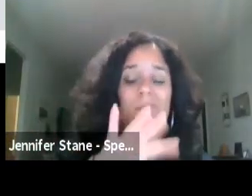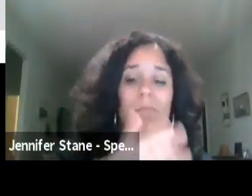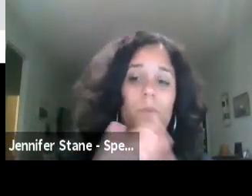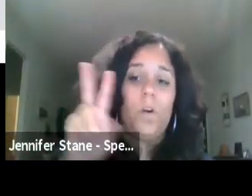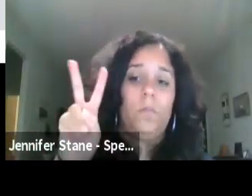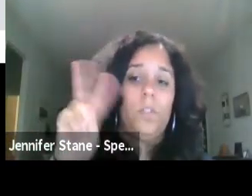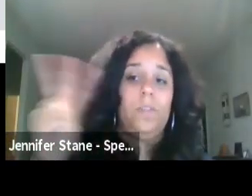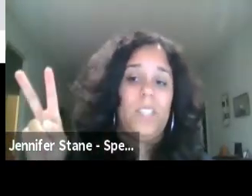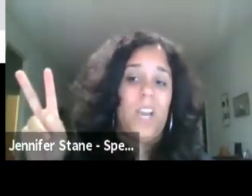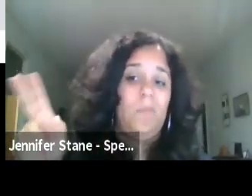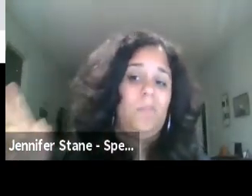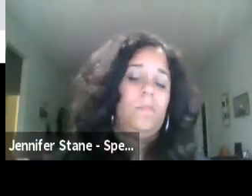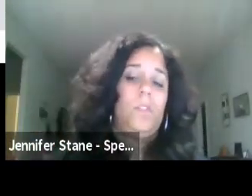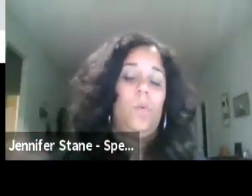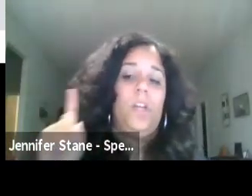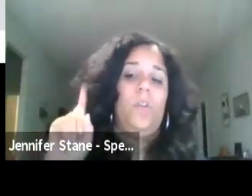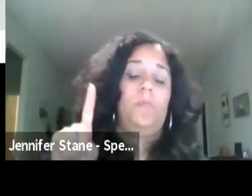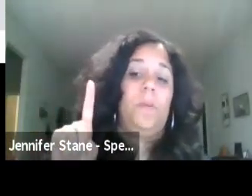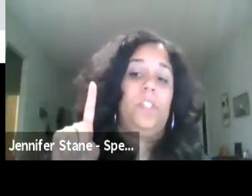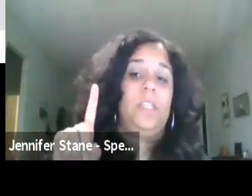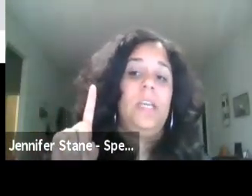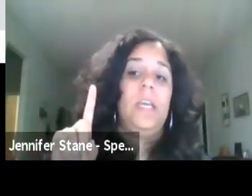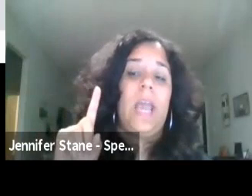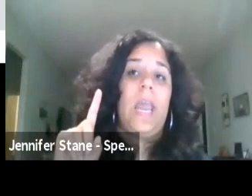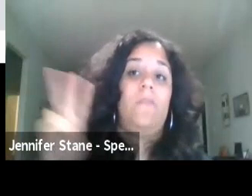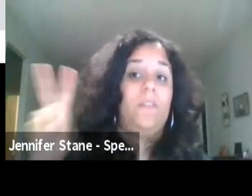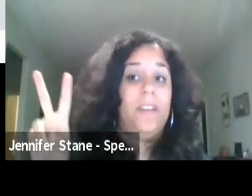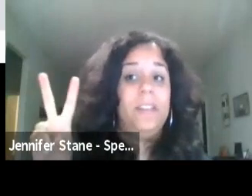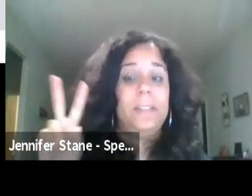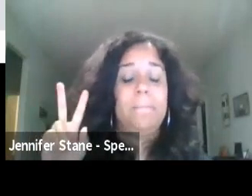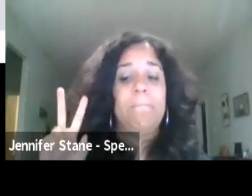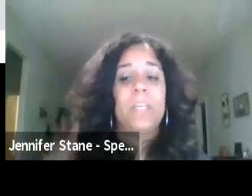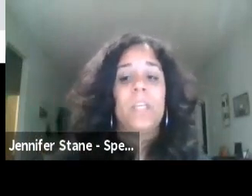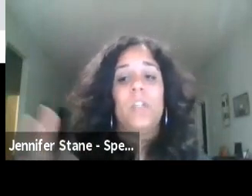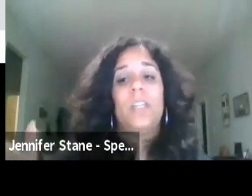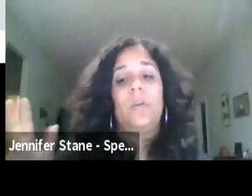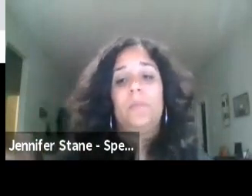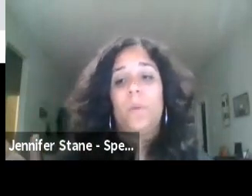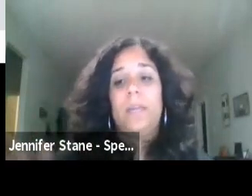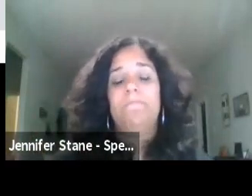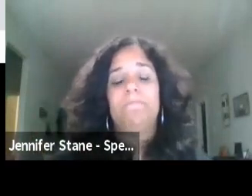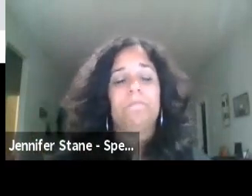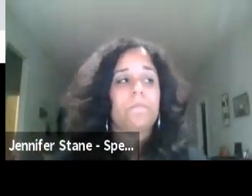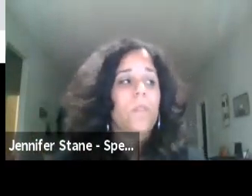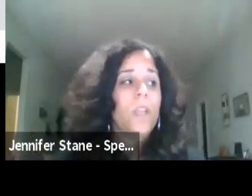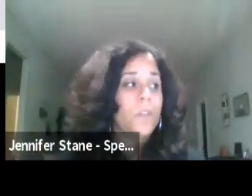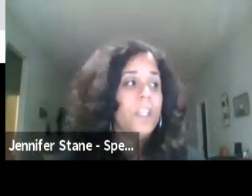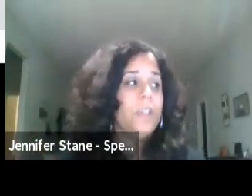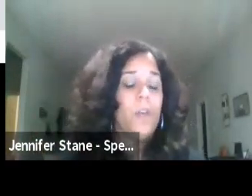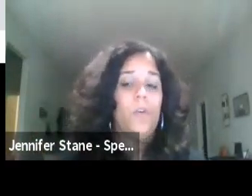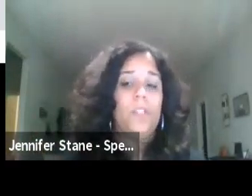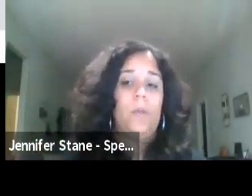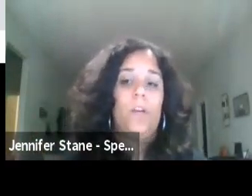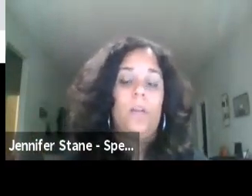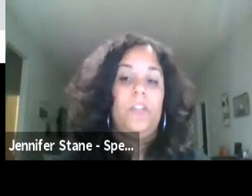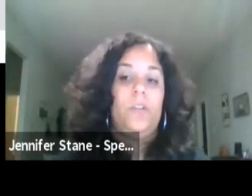athletes for 2 different times. So we're going to do health promotion and fun fitness. So I need a group of 20 for each